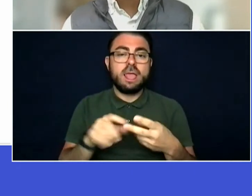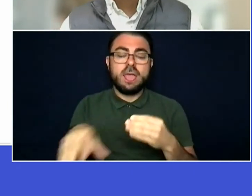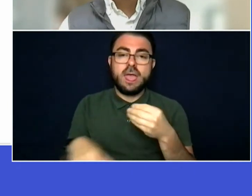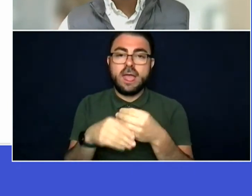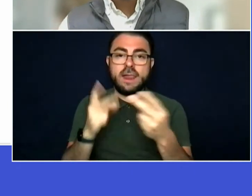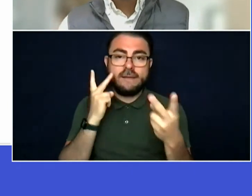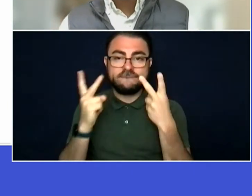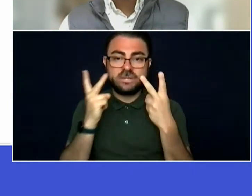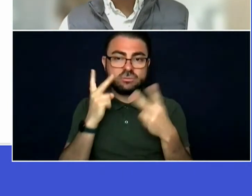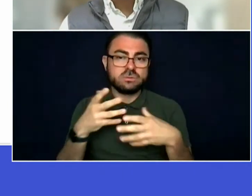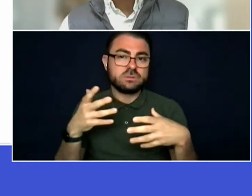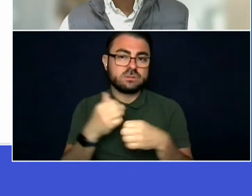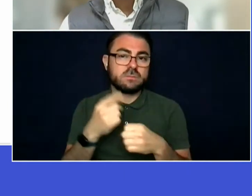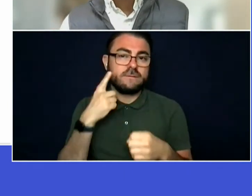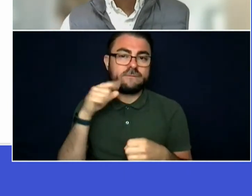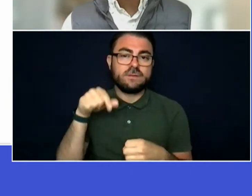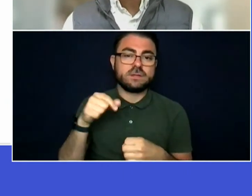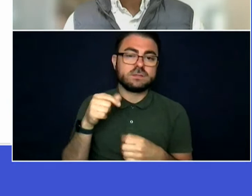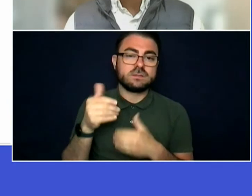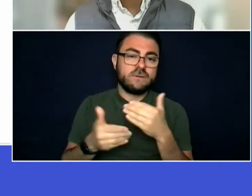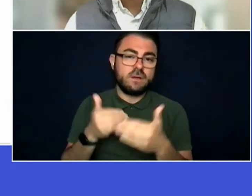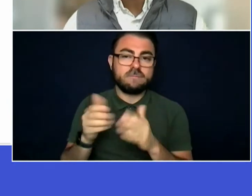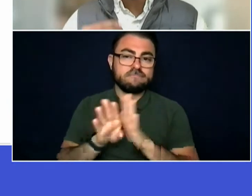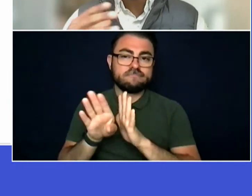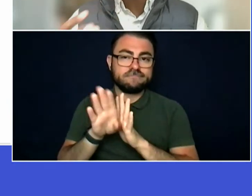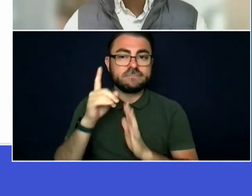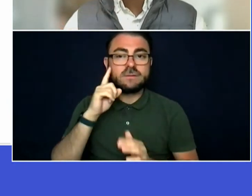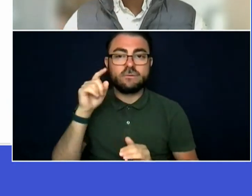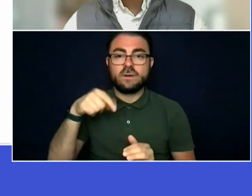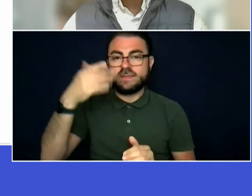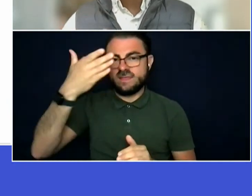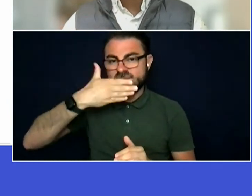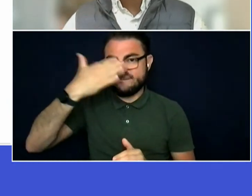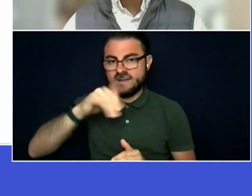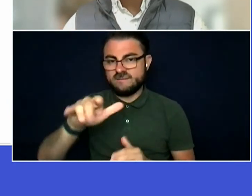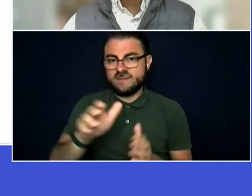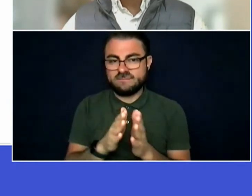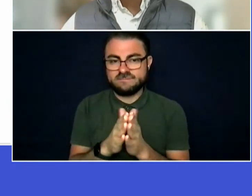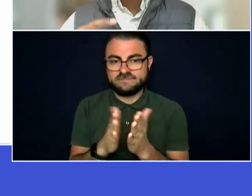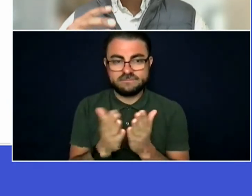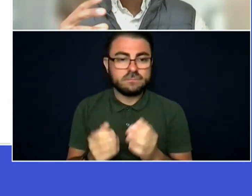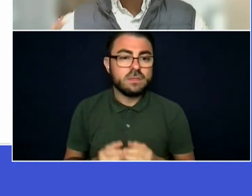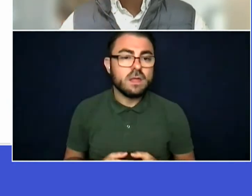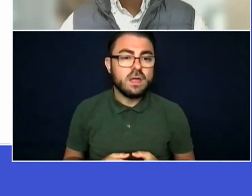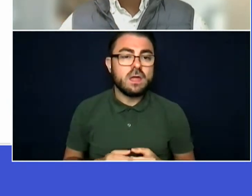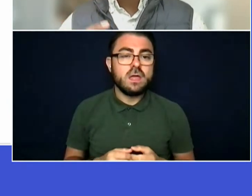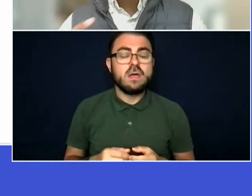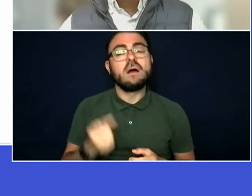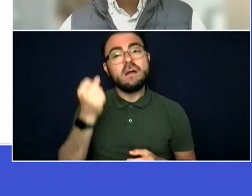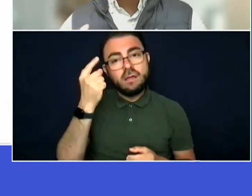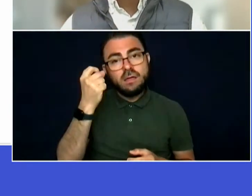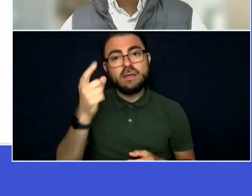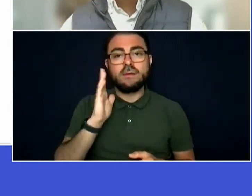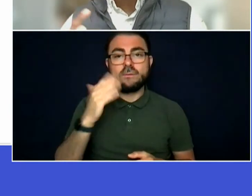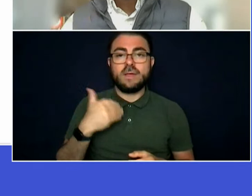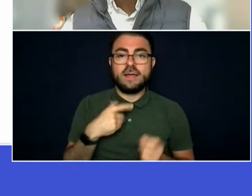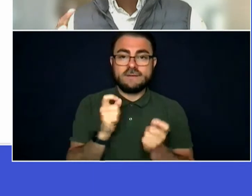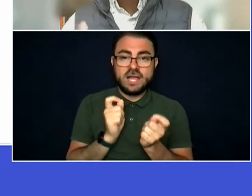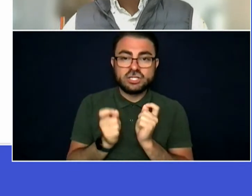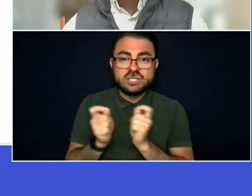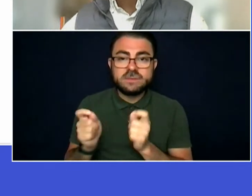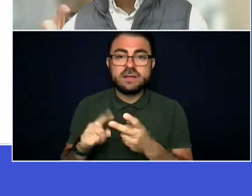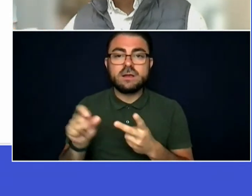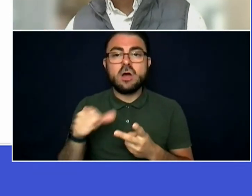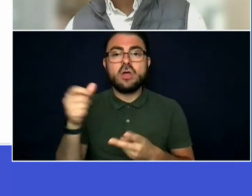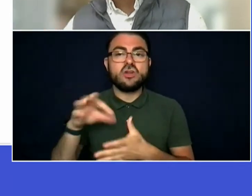investment plan development process at the front. Now, there's going to be other adjustments and other content accessibility features we